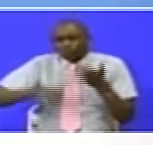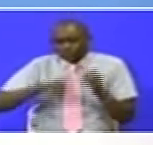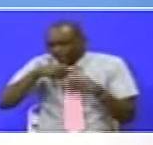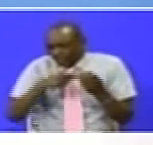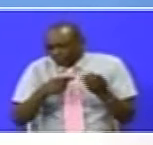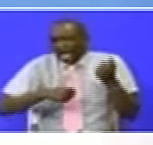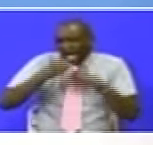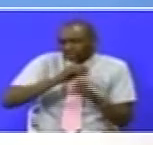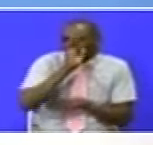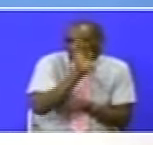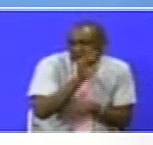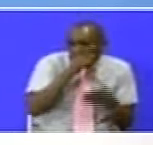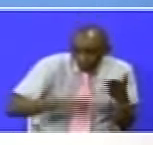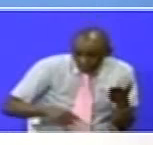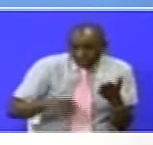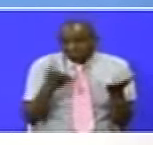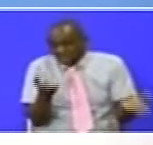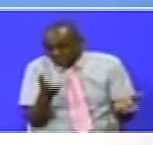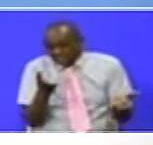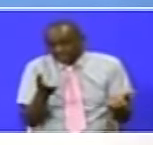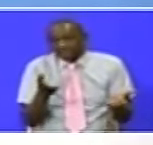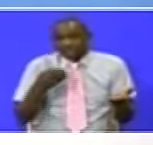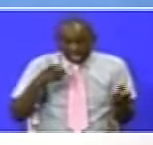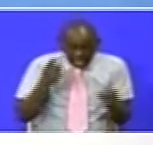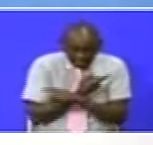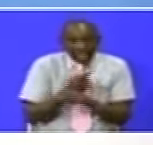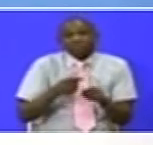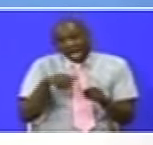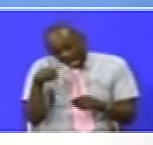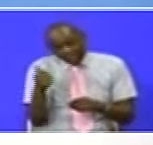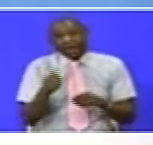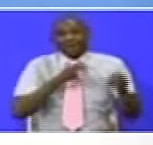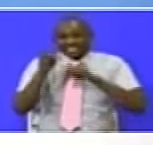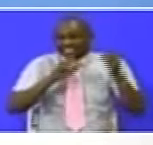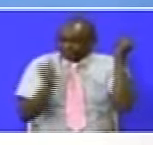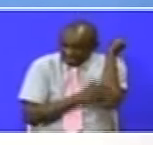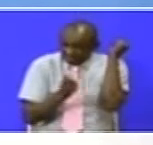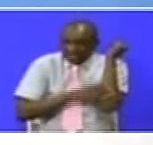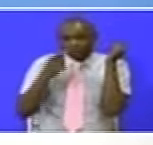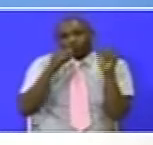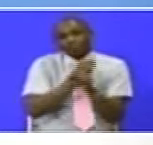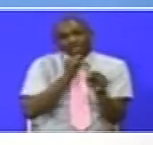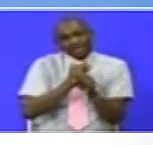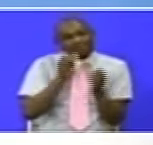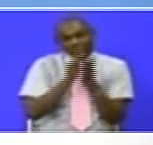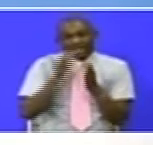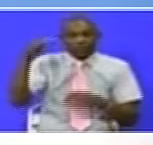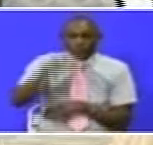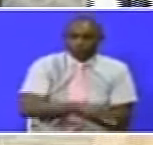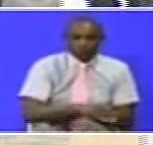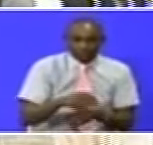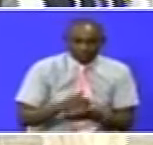what actions are likely to be taken on the rogue managers who chased the bank into shaky terrain.